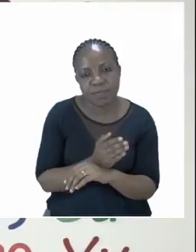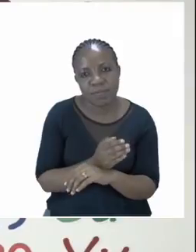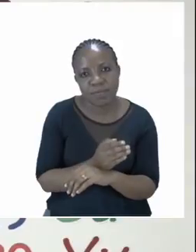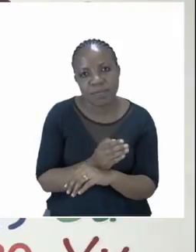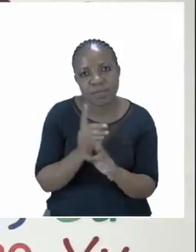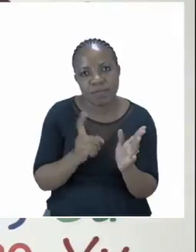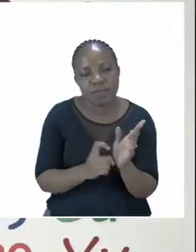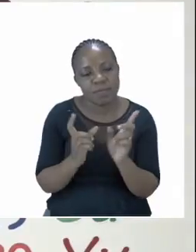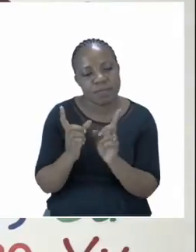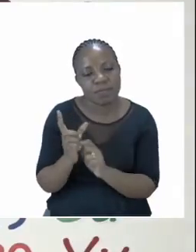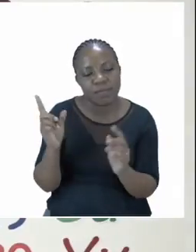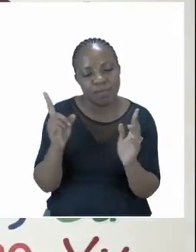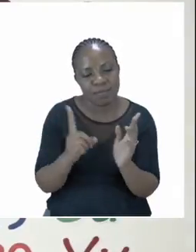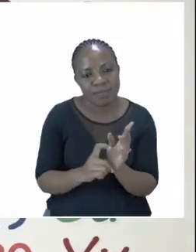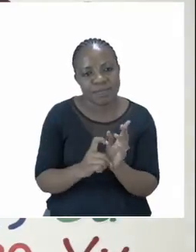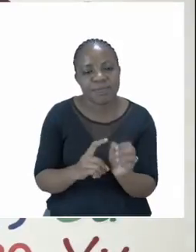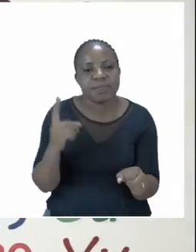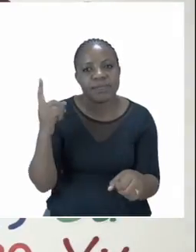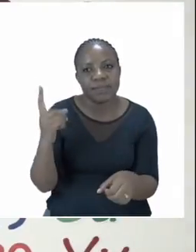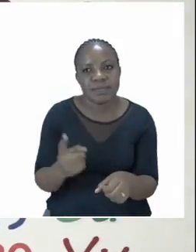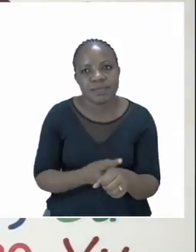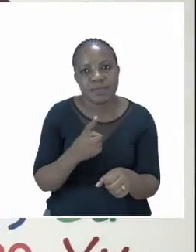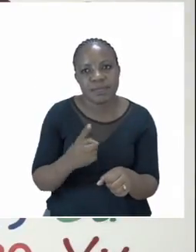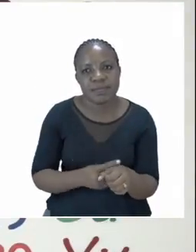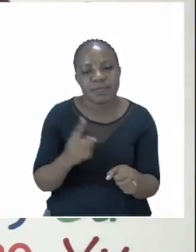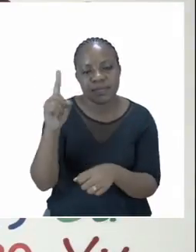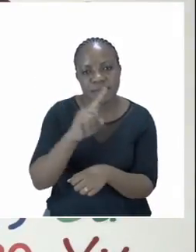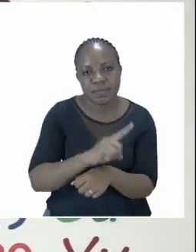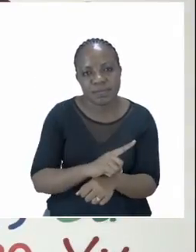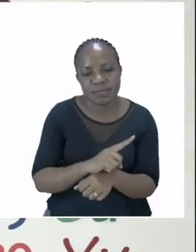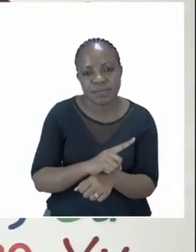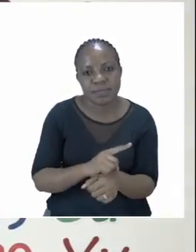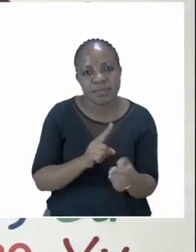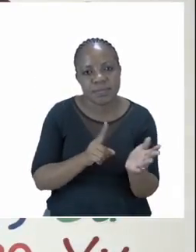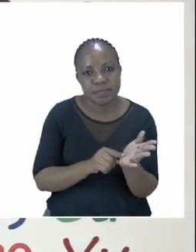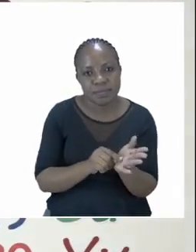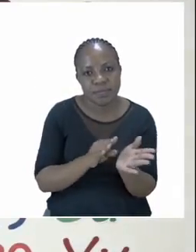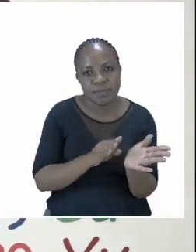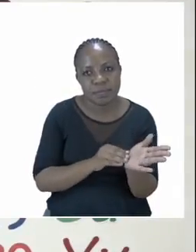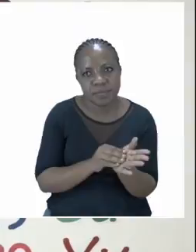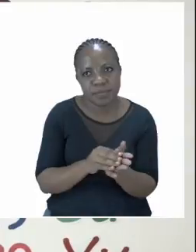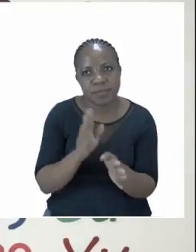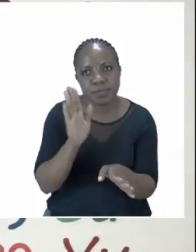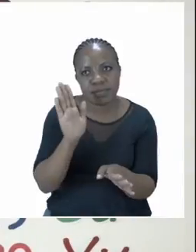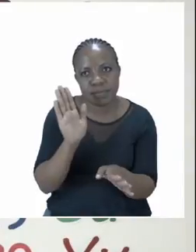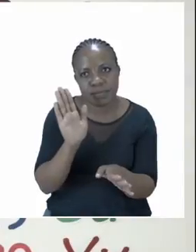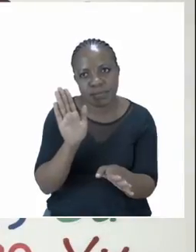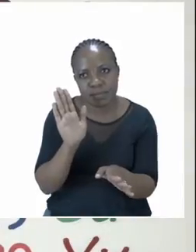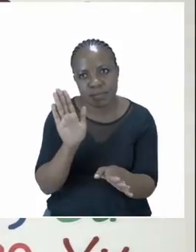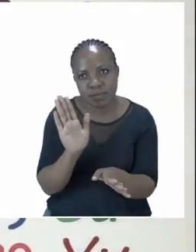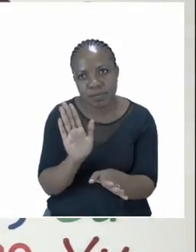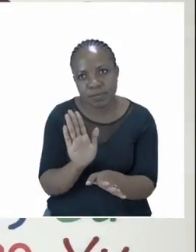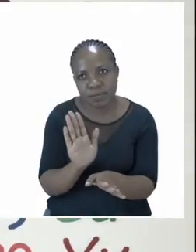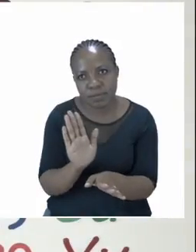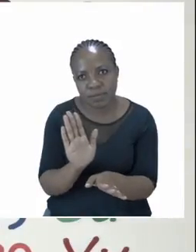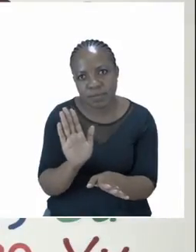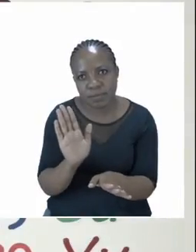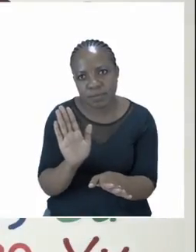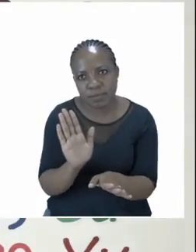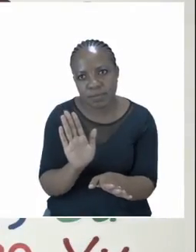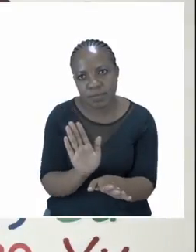away. Sanitize every day so the germs can